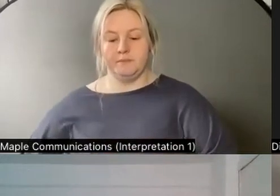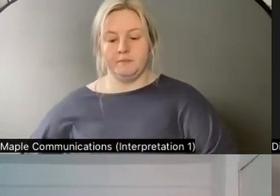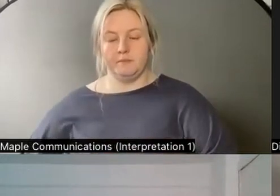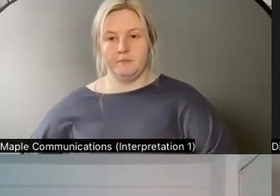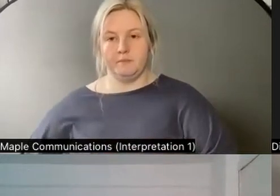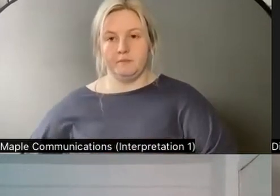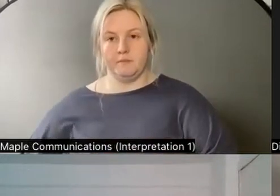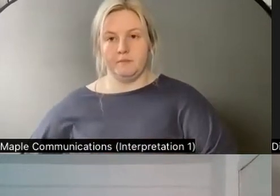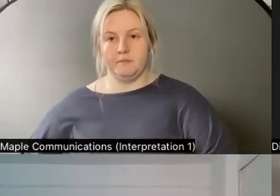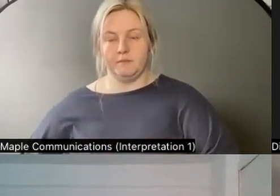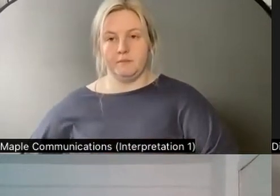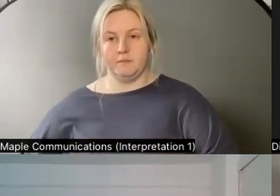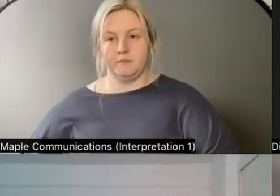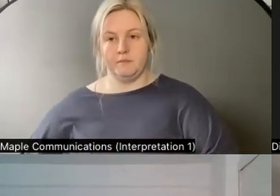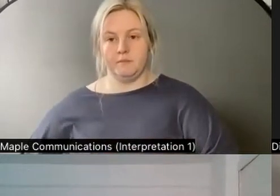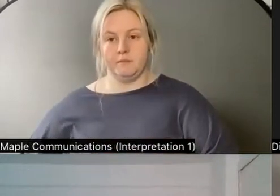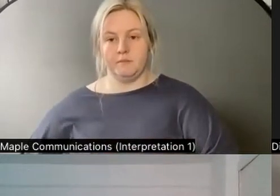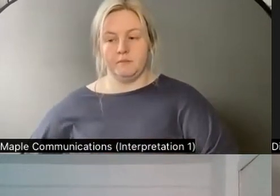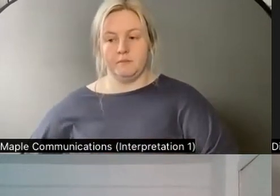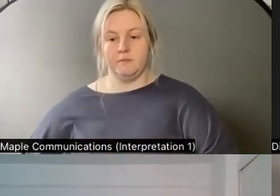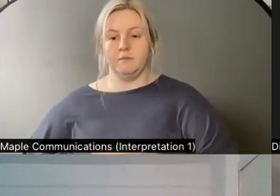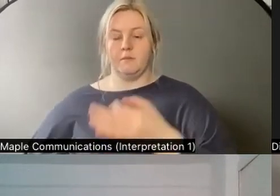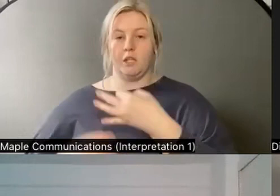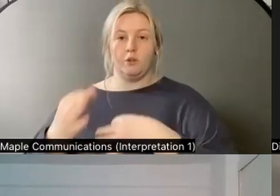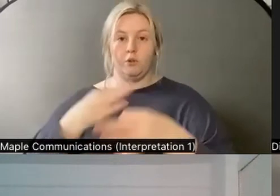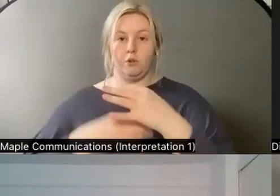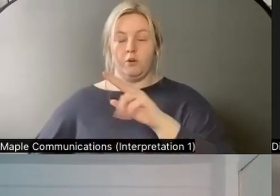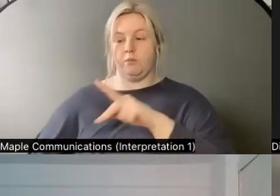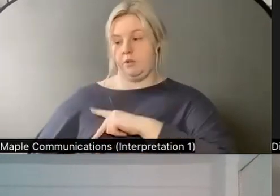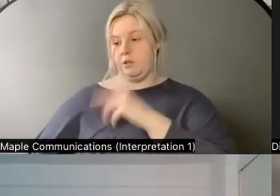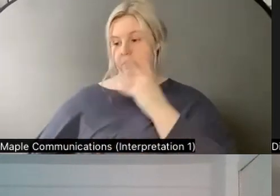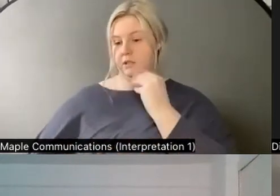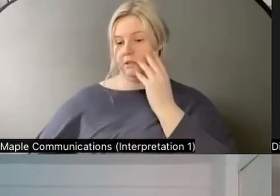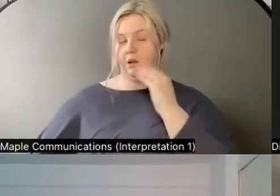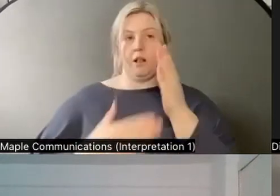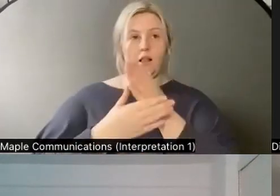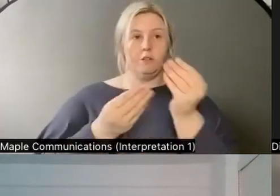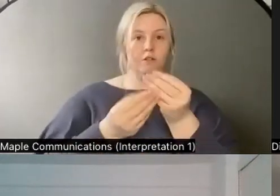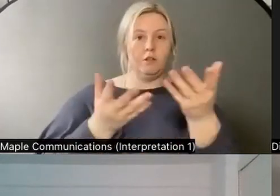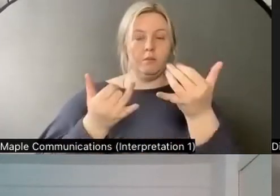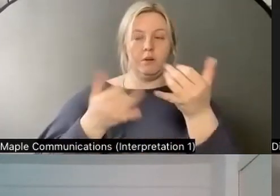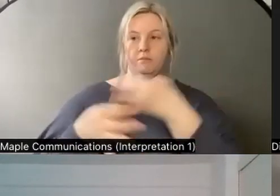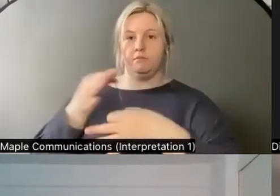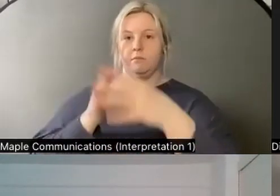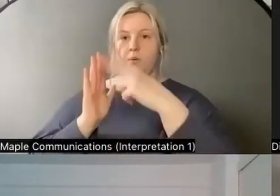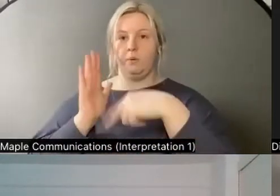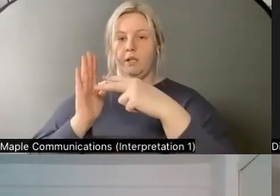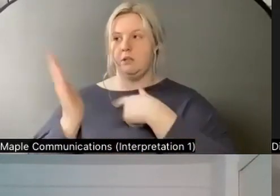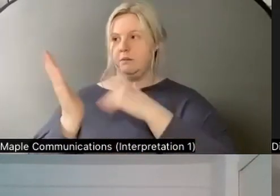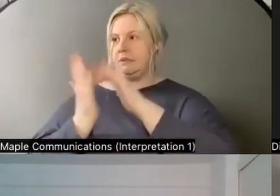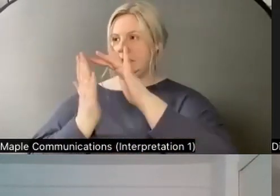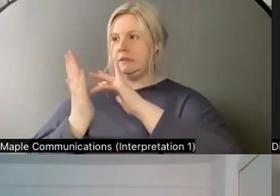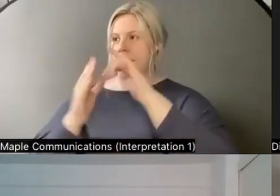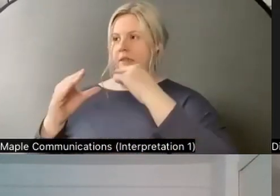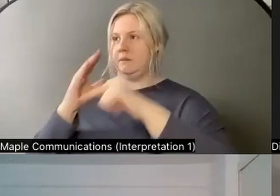in lieu of personal experiences. And this reading that I am just scrolling through my email for, because I